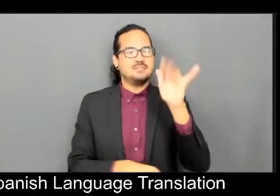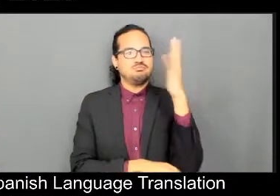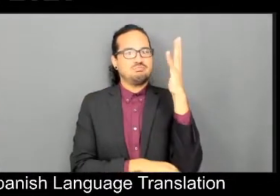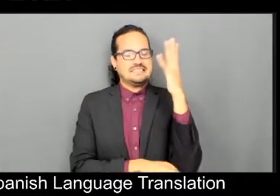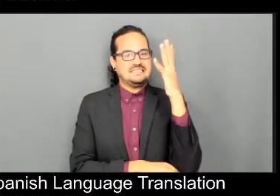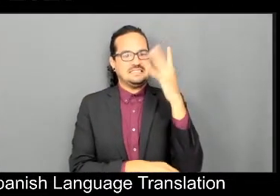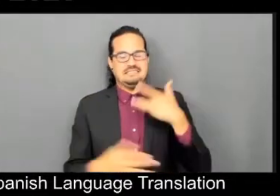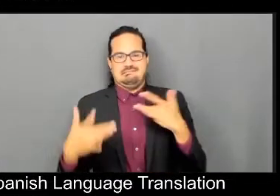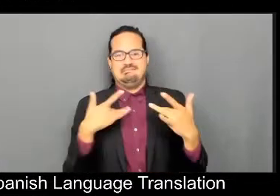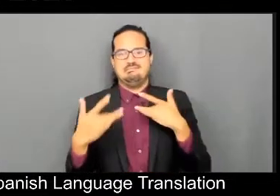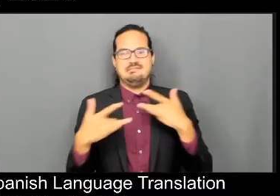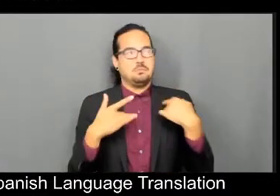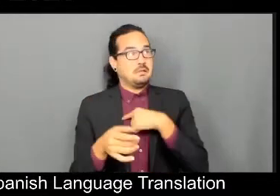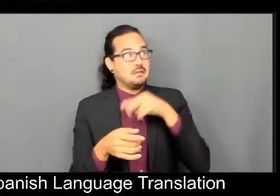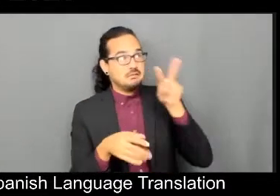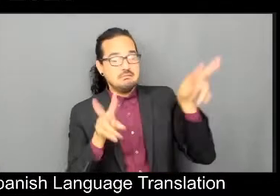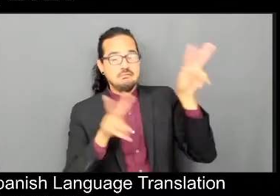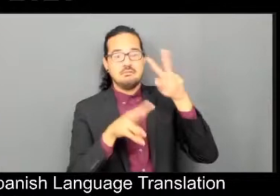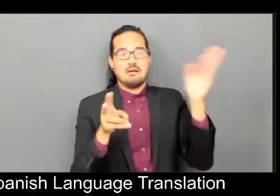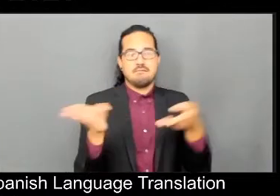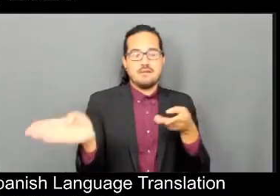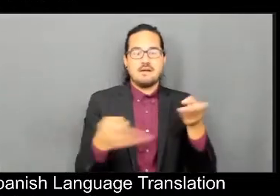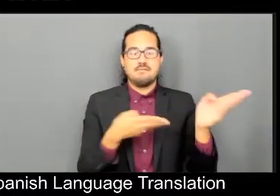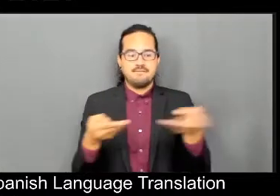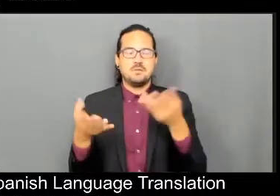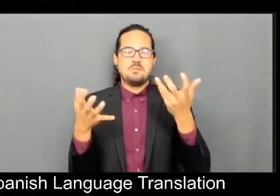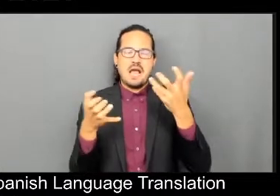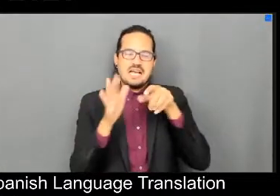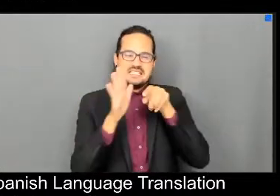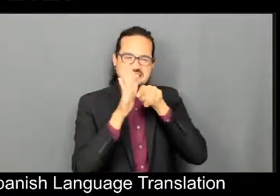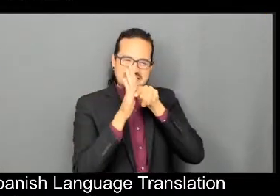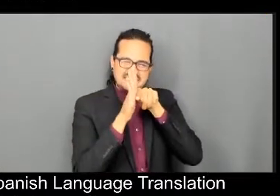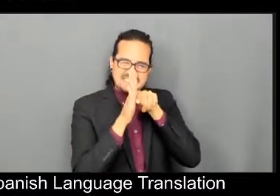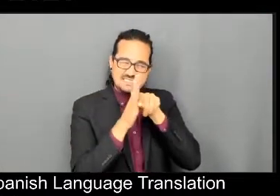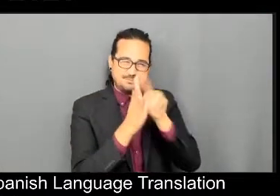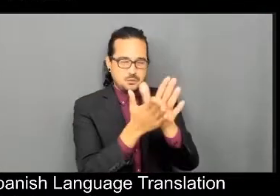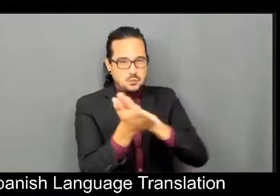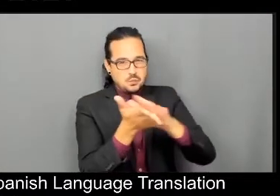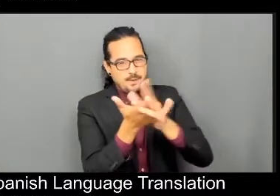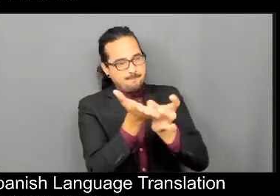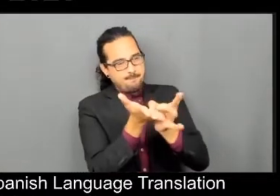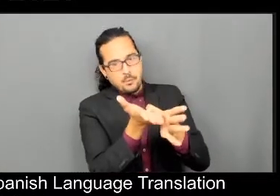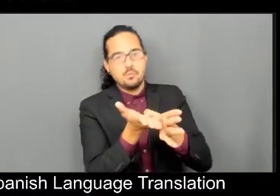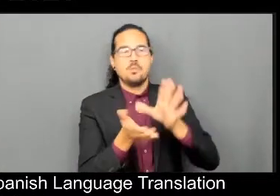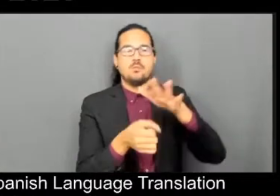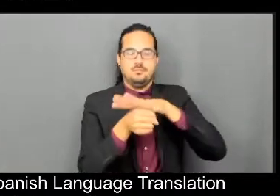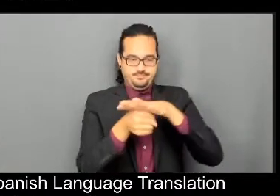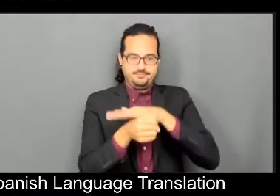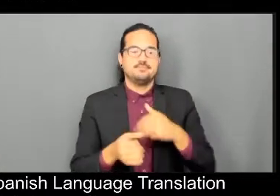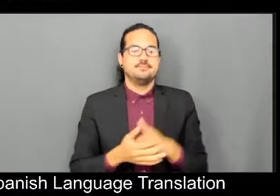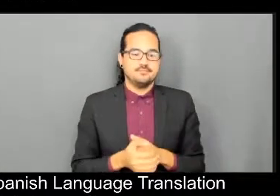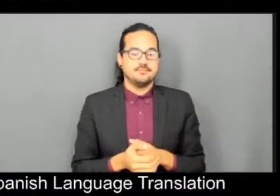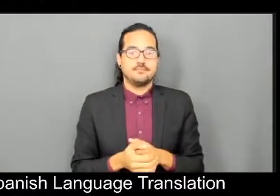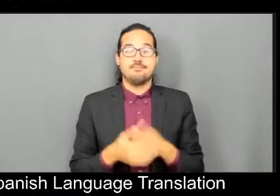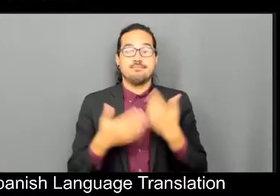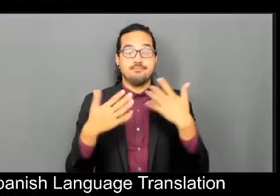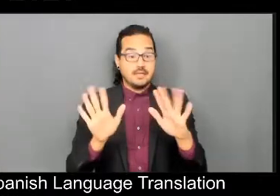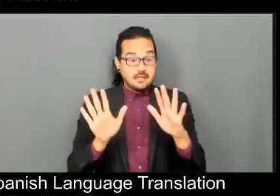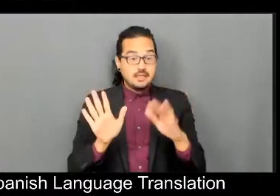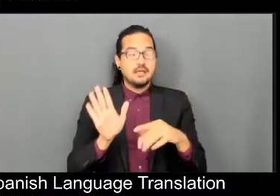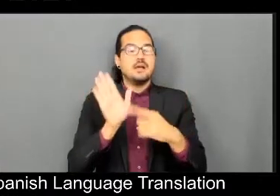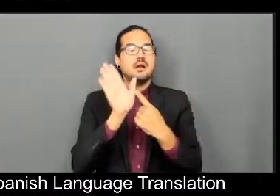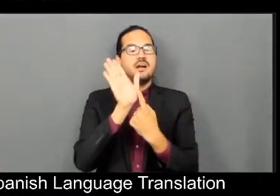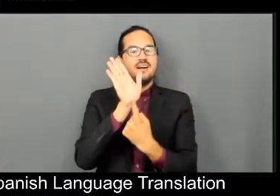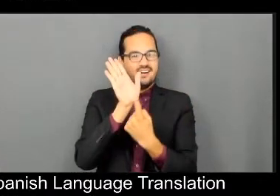mop-up that we want on our control line. They were able to finish up, get the burning done here on this